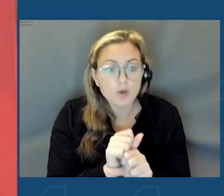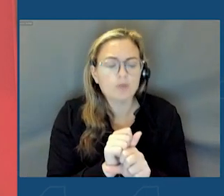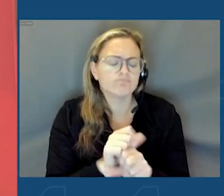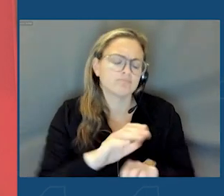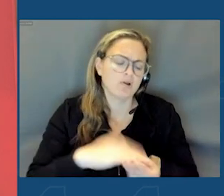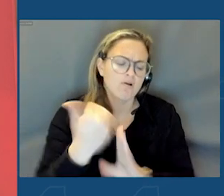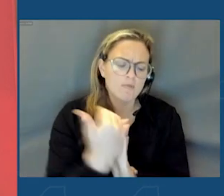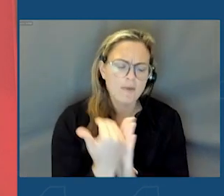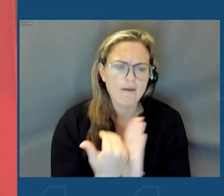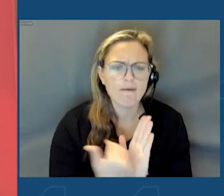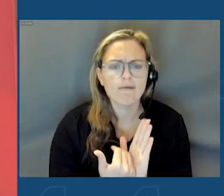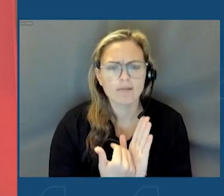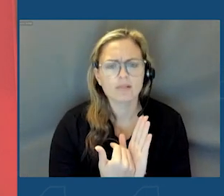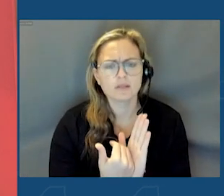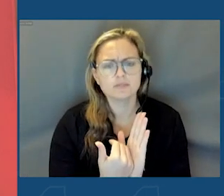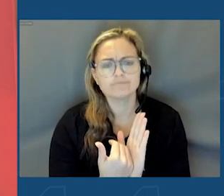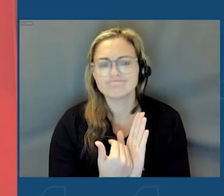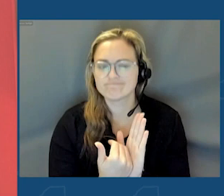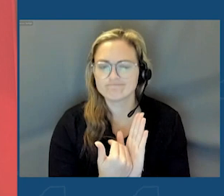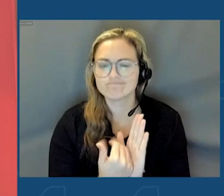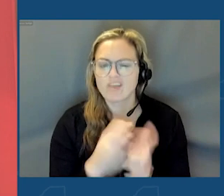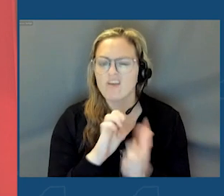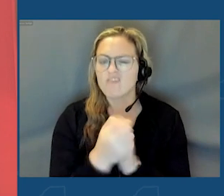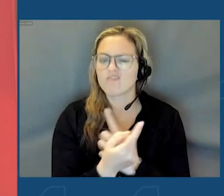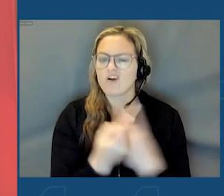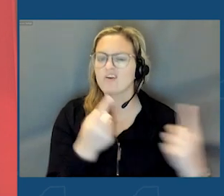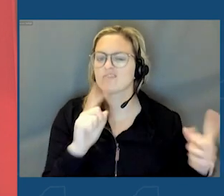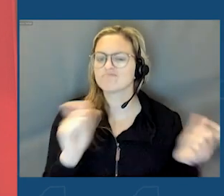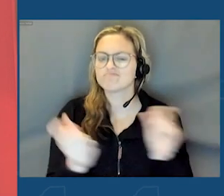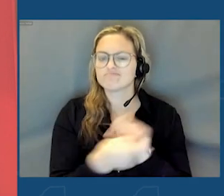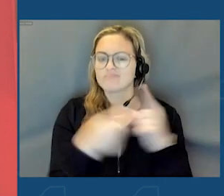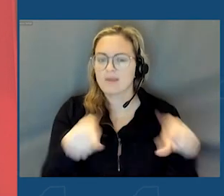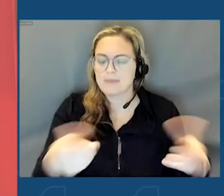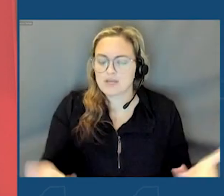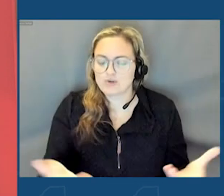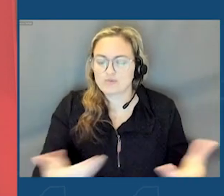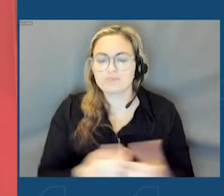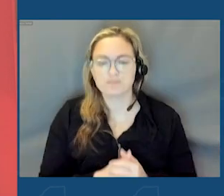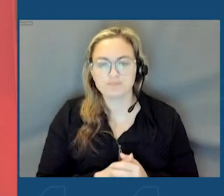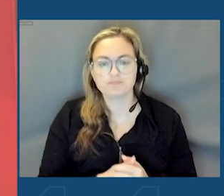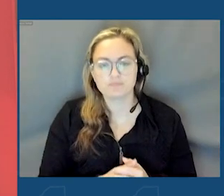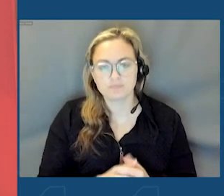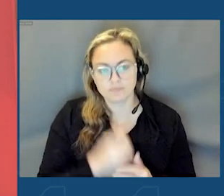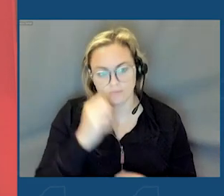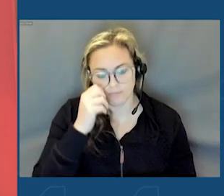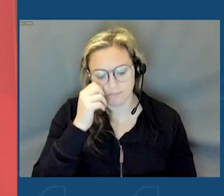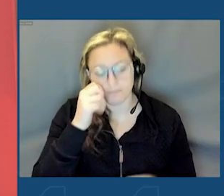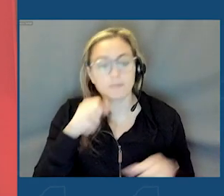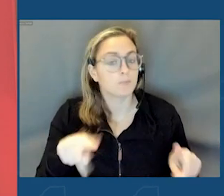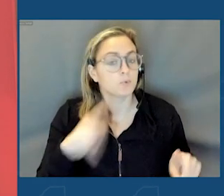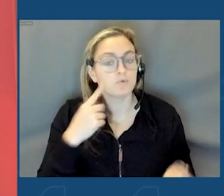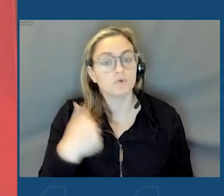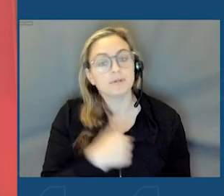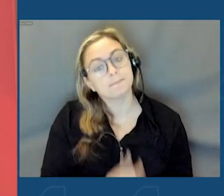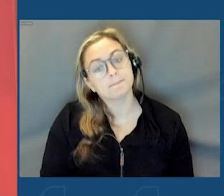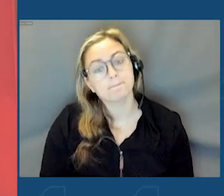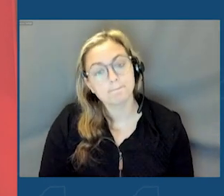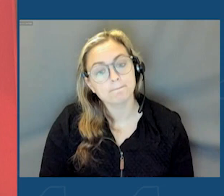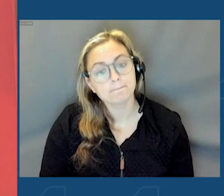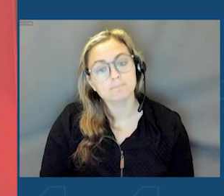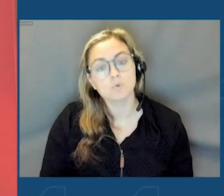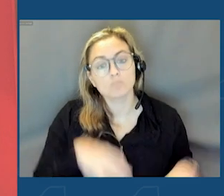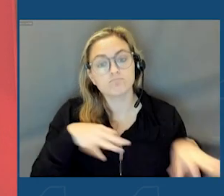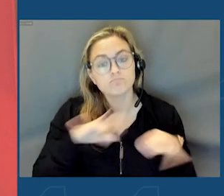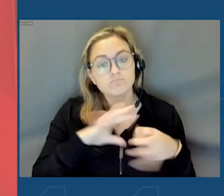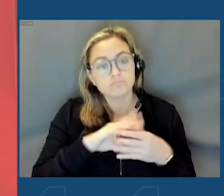the environmental movement that began right here on this hallowed ground. So this is an opportunity for us to tell that story, make